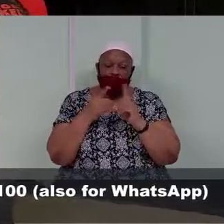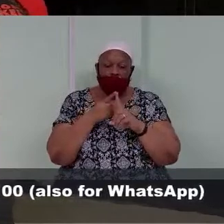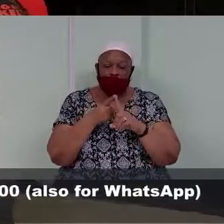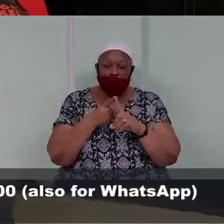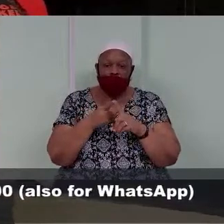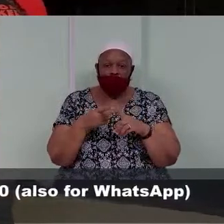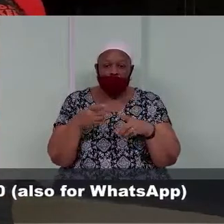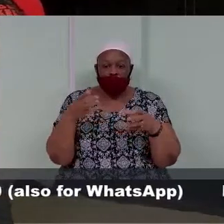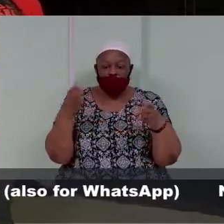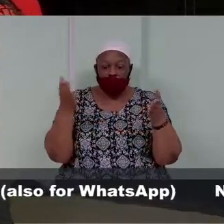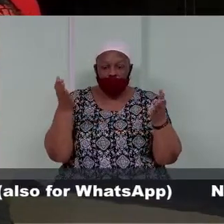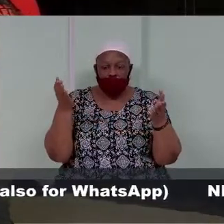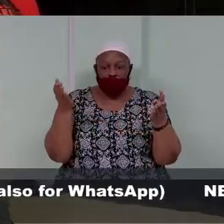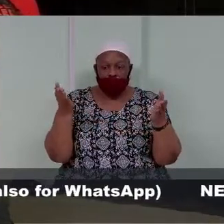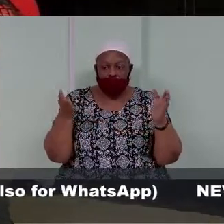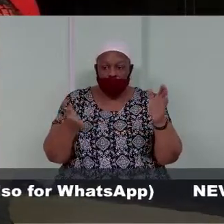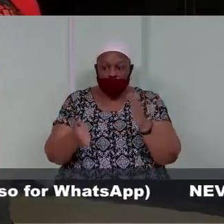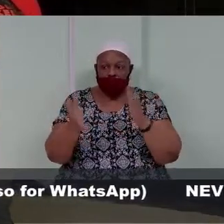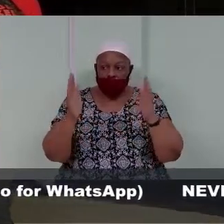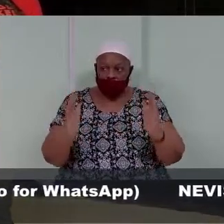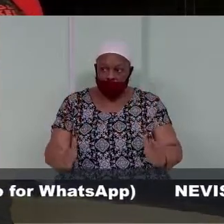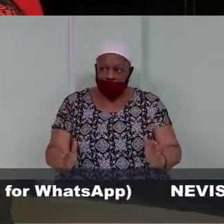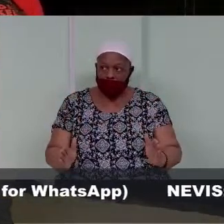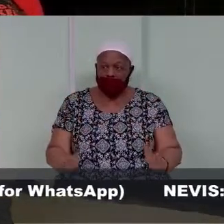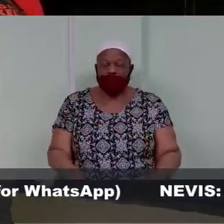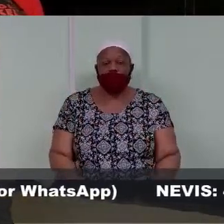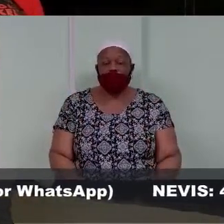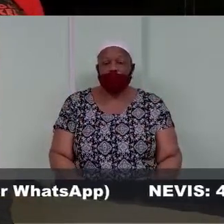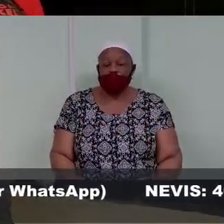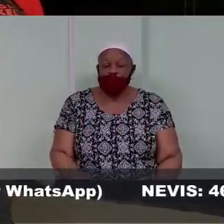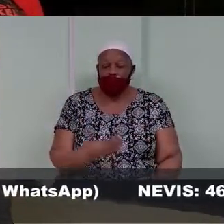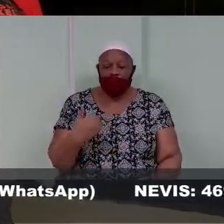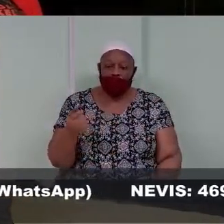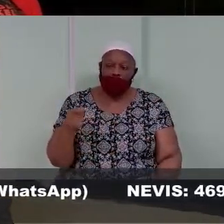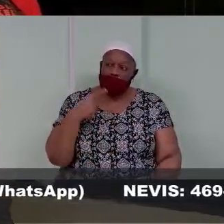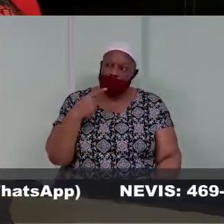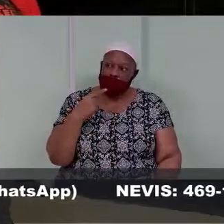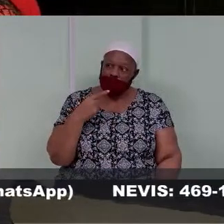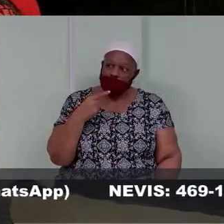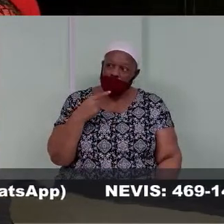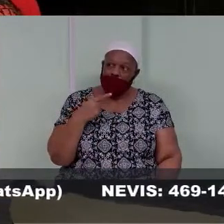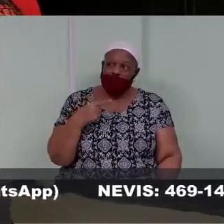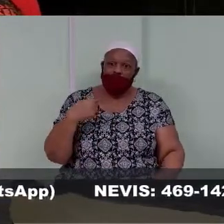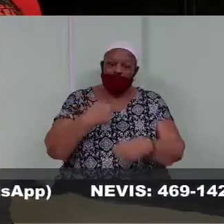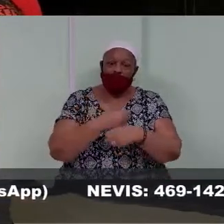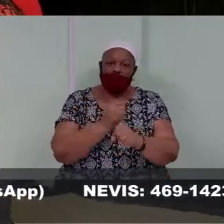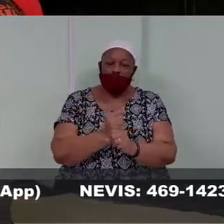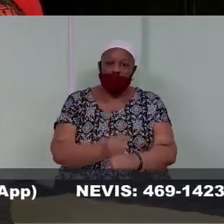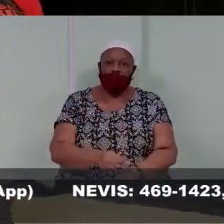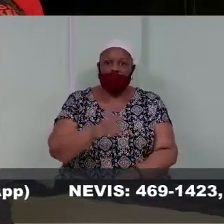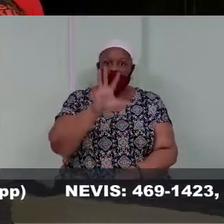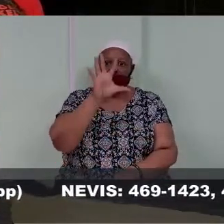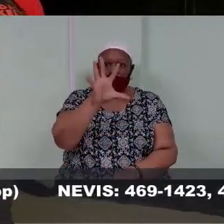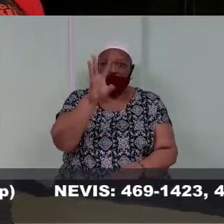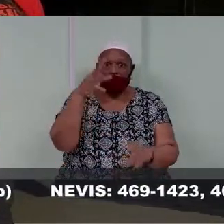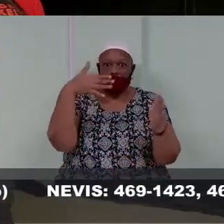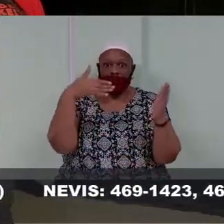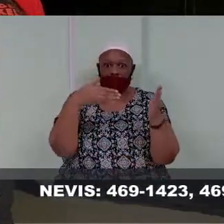Chef Augustine, with a challenge to make 5,000 meals on one